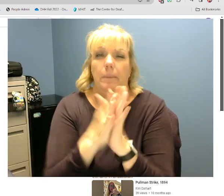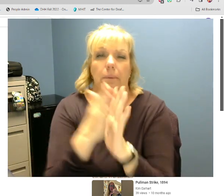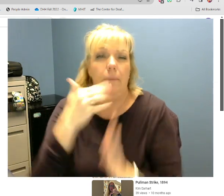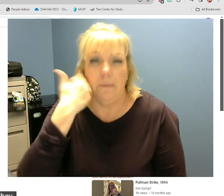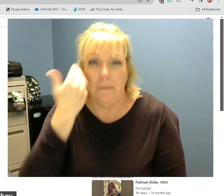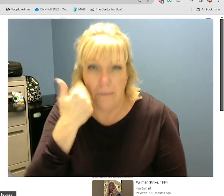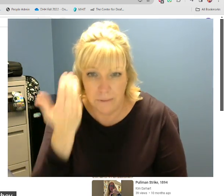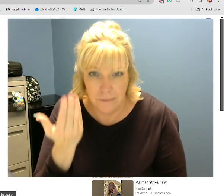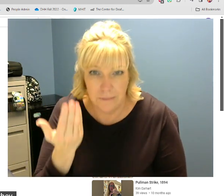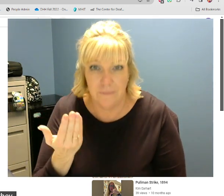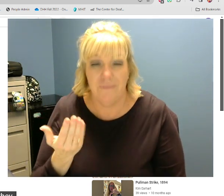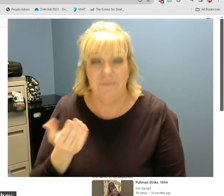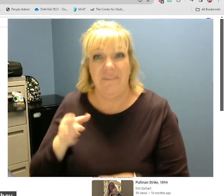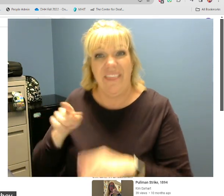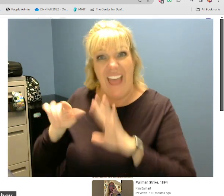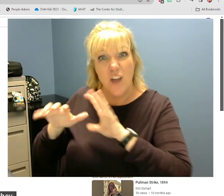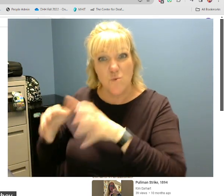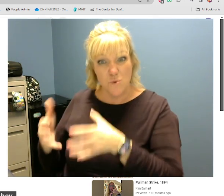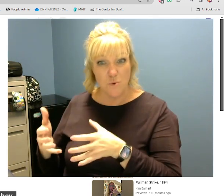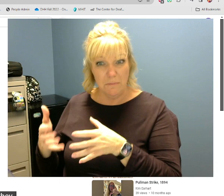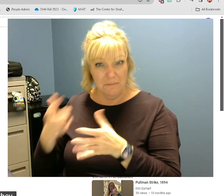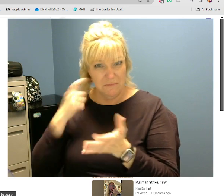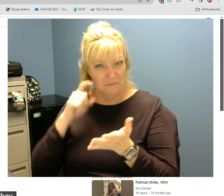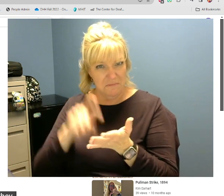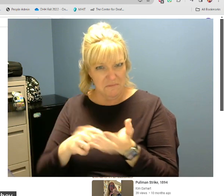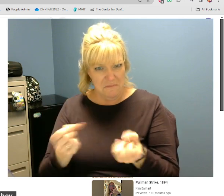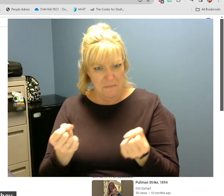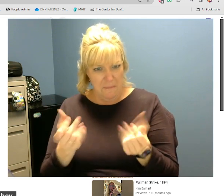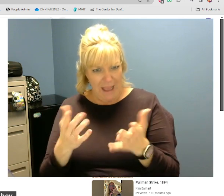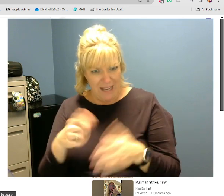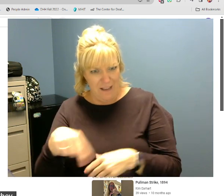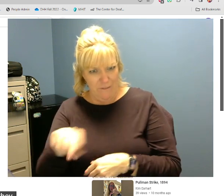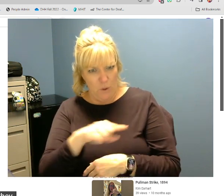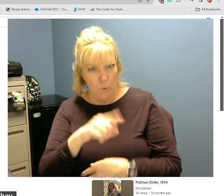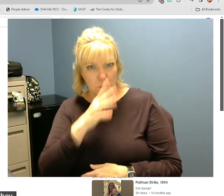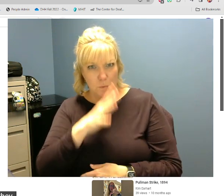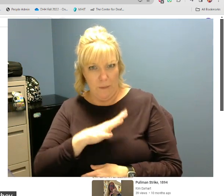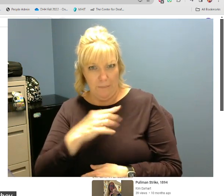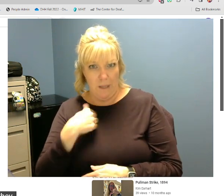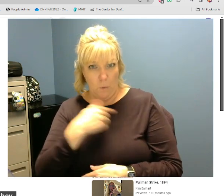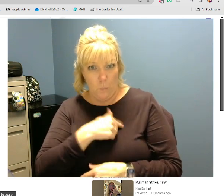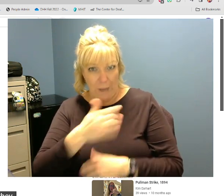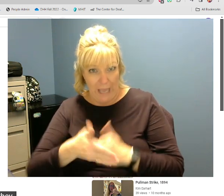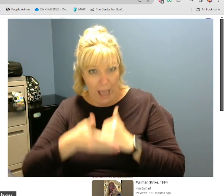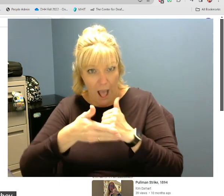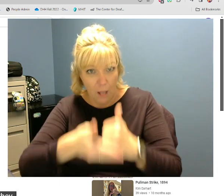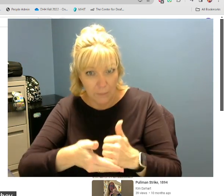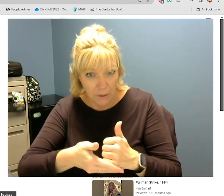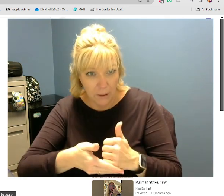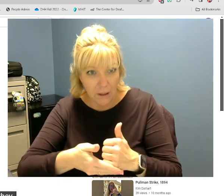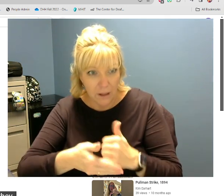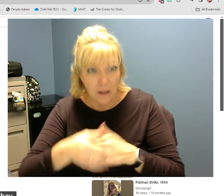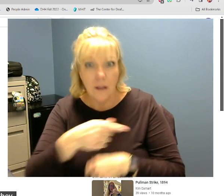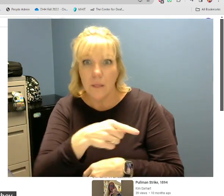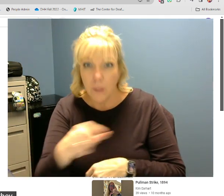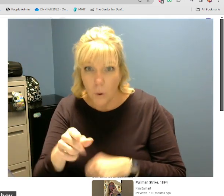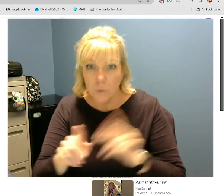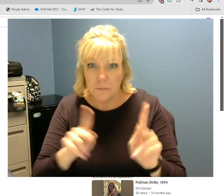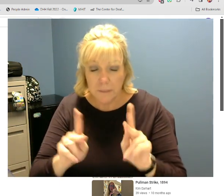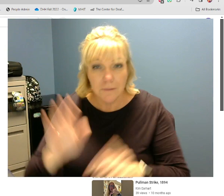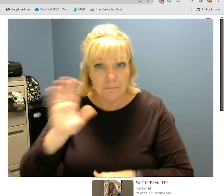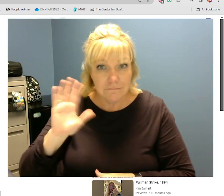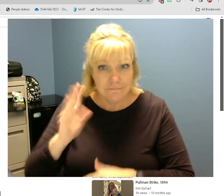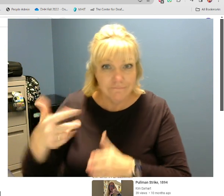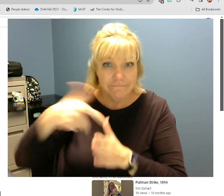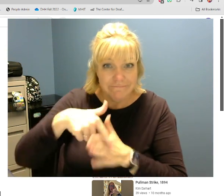noted that a significant portion of the women that they helped had been bicycle riders at one time.